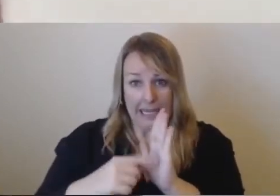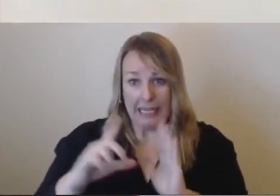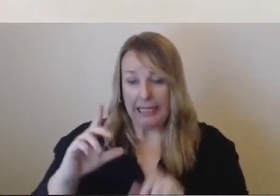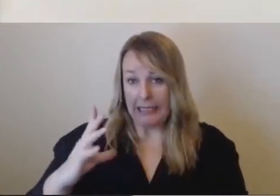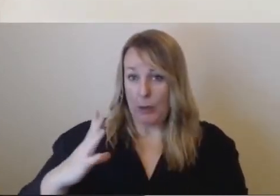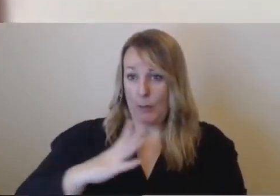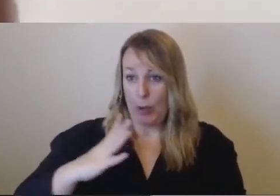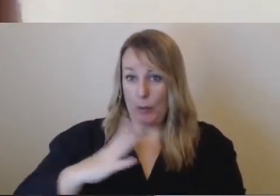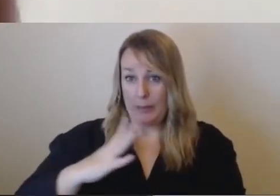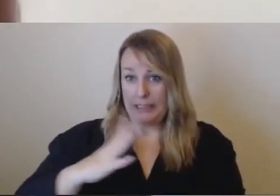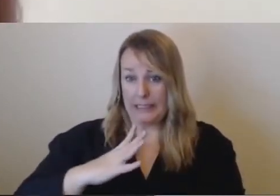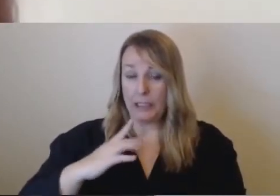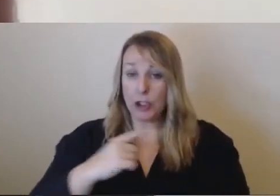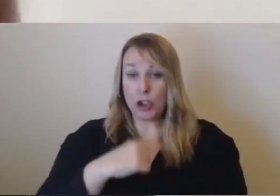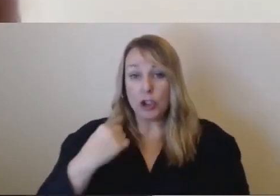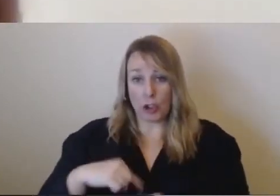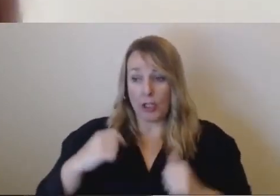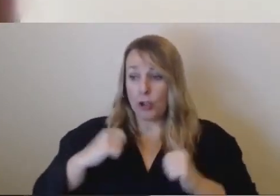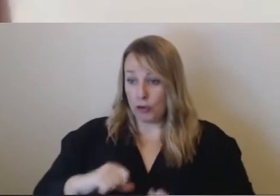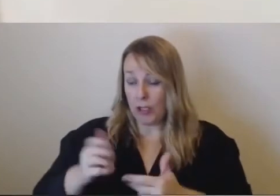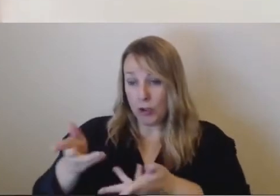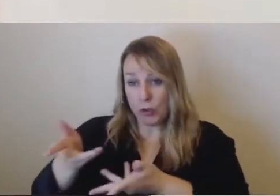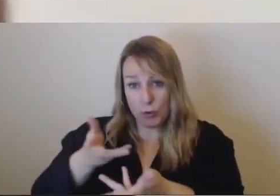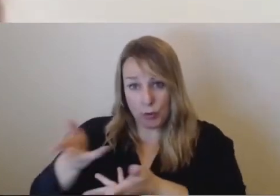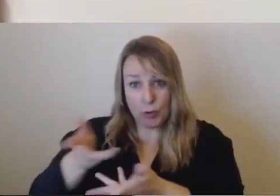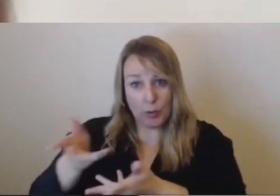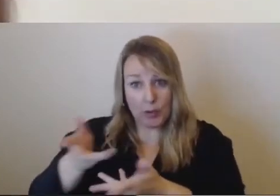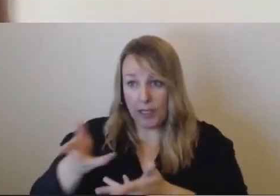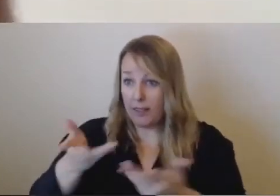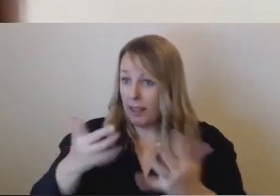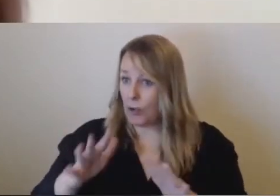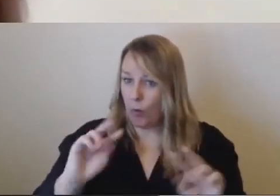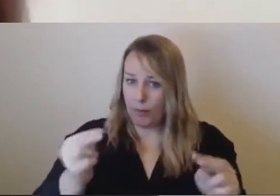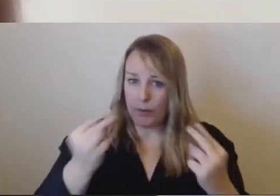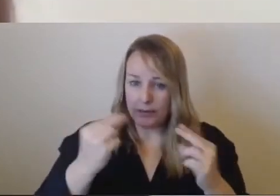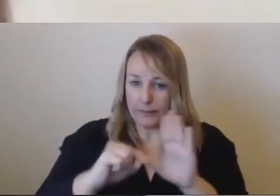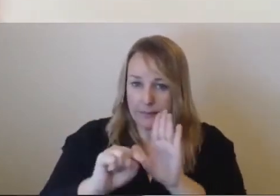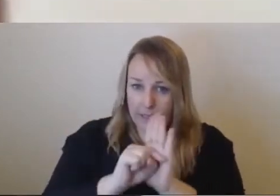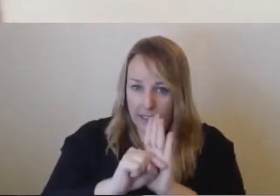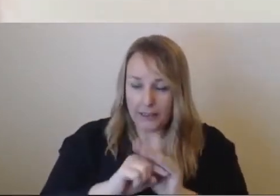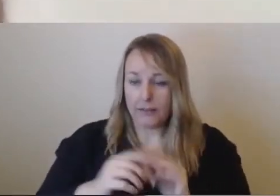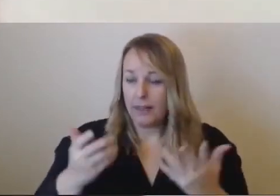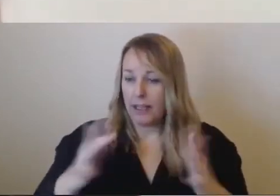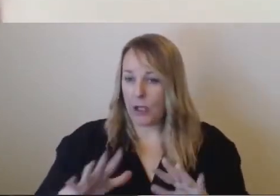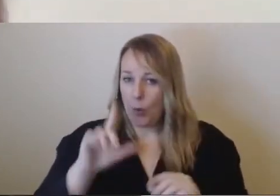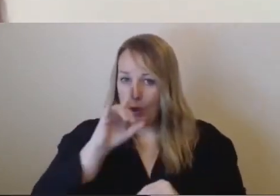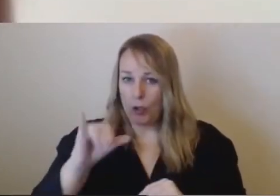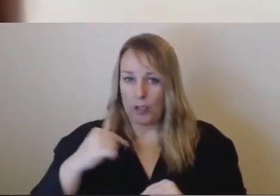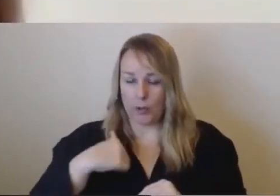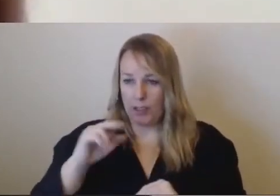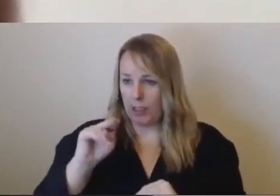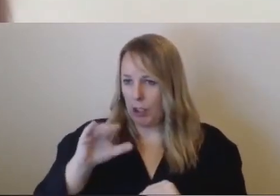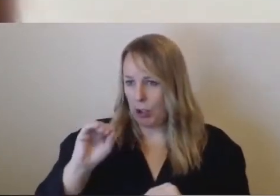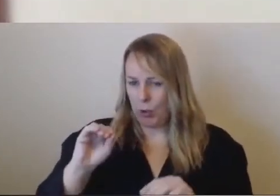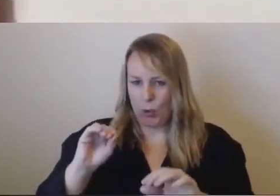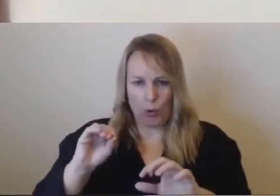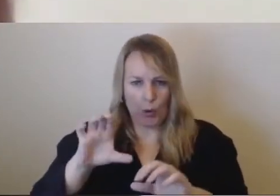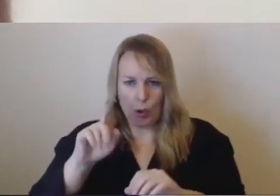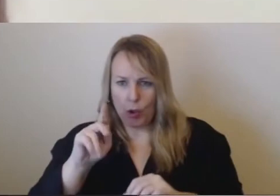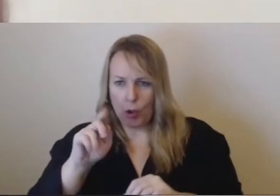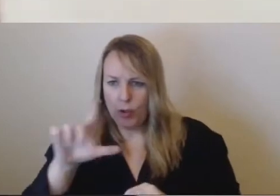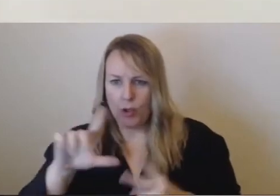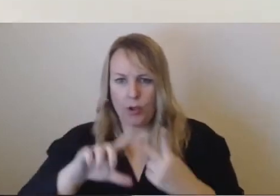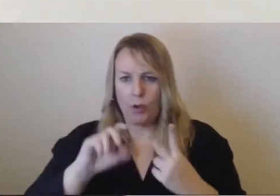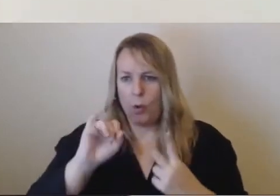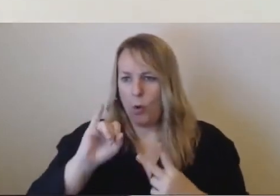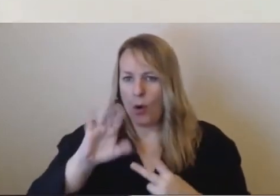that. They don't want to be perceived in that way. They don't want to be seen as a neo-colonial or neo-imperial power. That